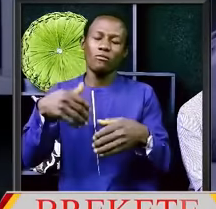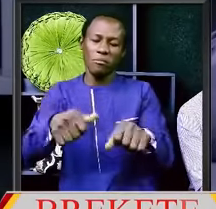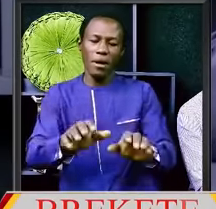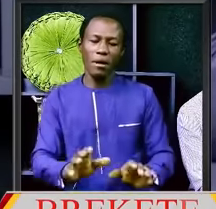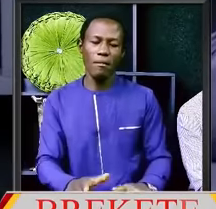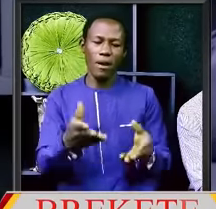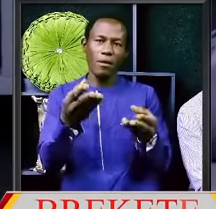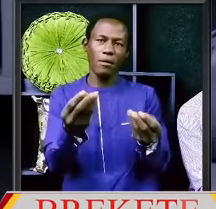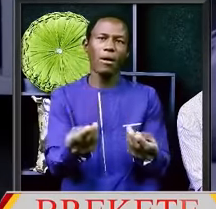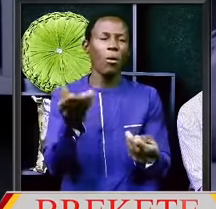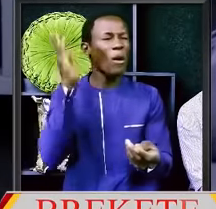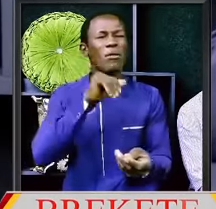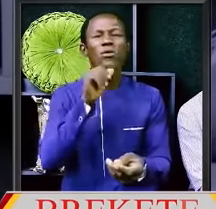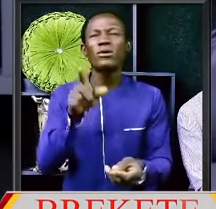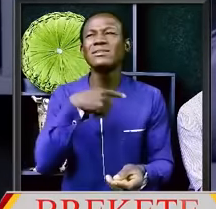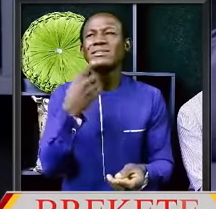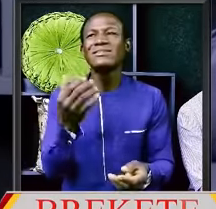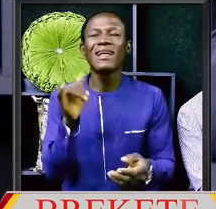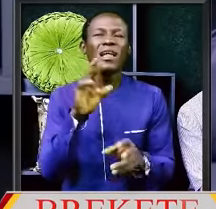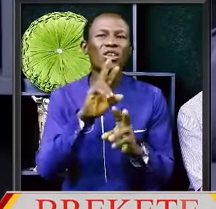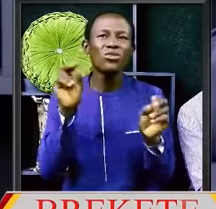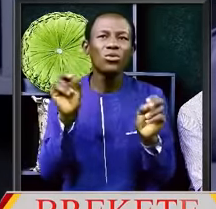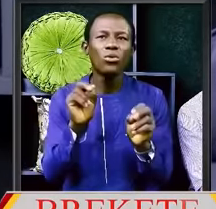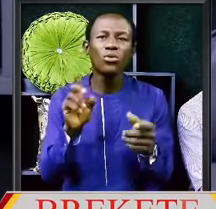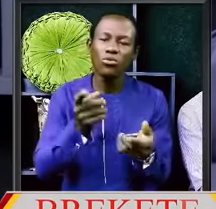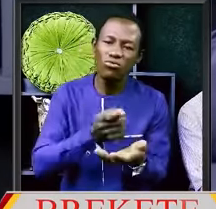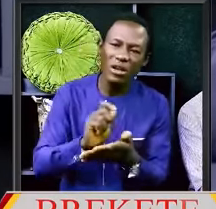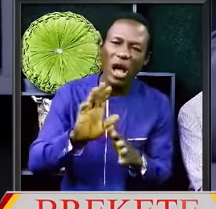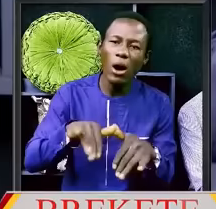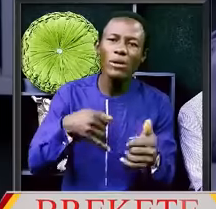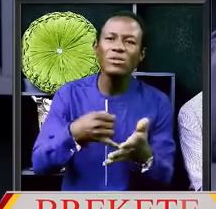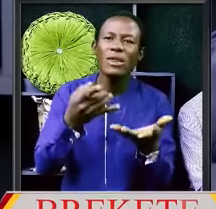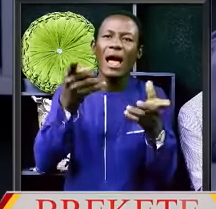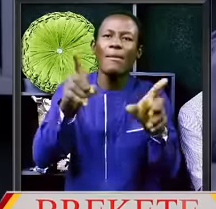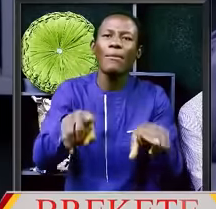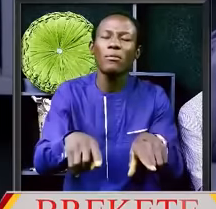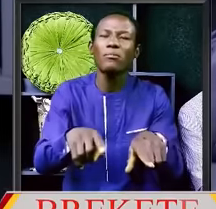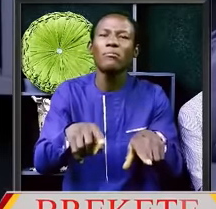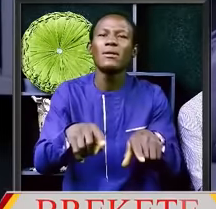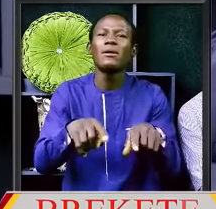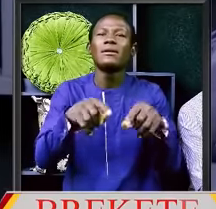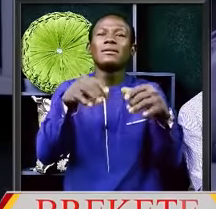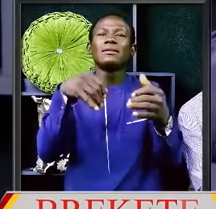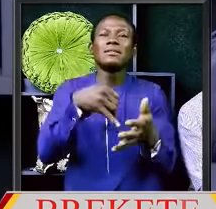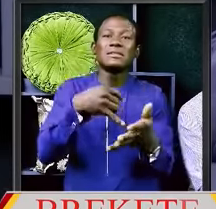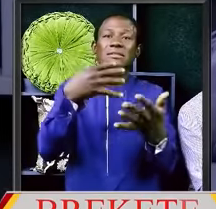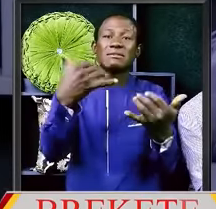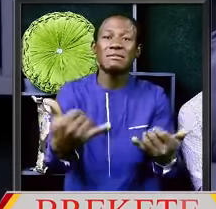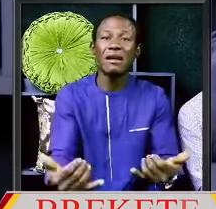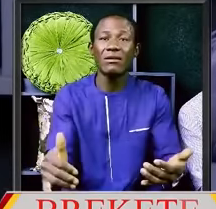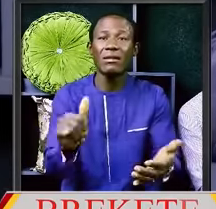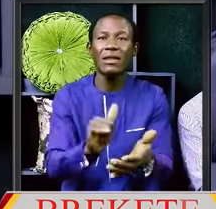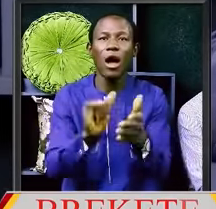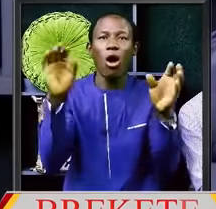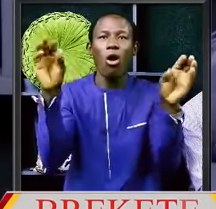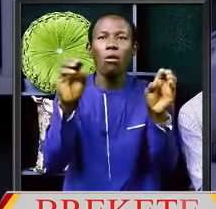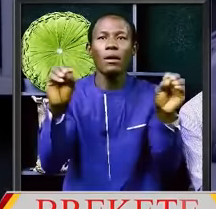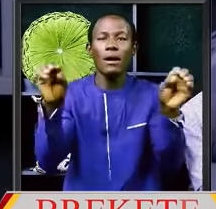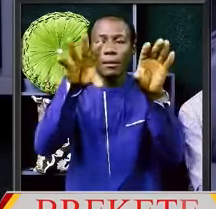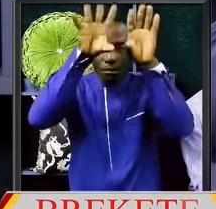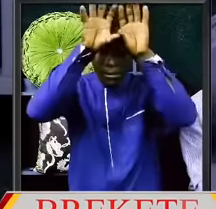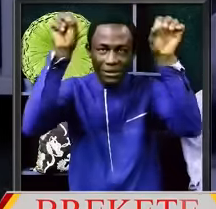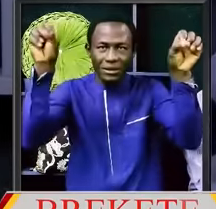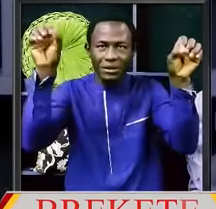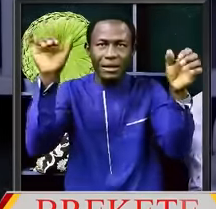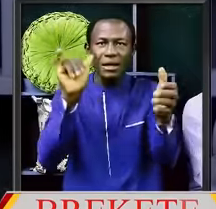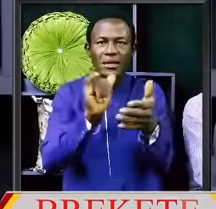may police write him, tell him how this one go happen or how the other one? Now, where ordinary president they talk this